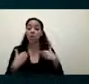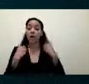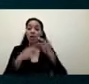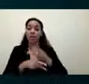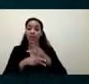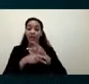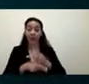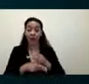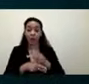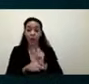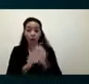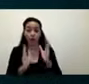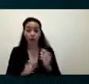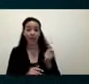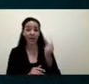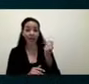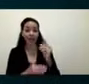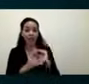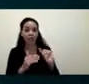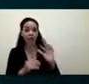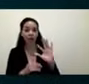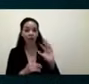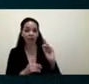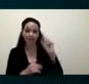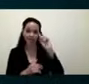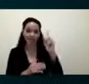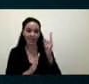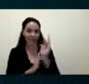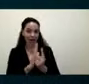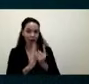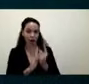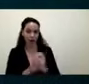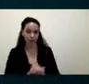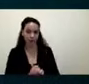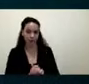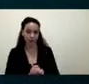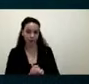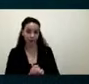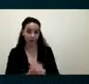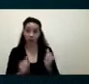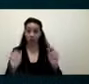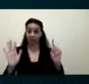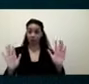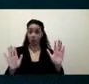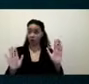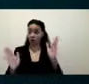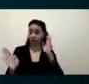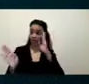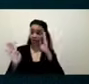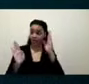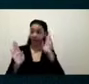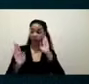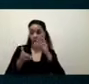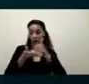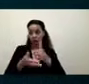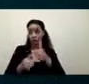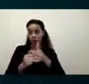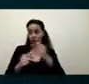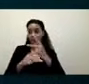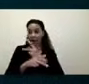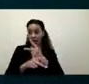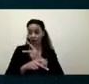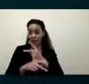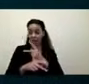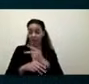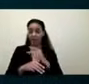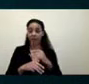hour. For anybody, I'll just help you with the math. Anybody who's listening, that is $16,000 a